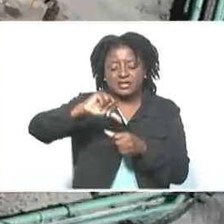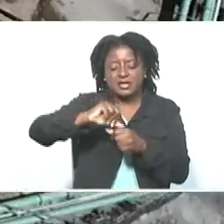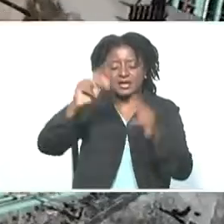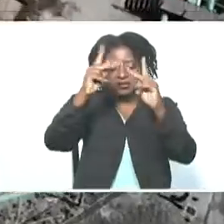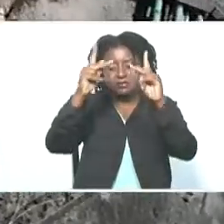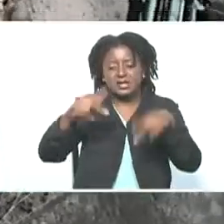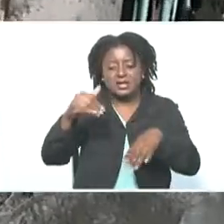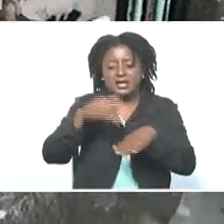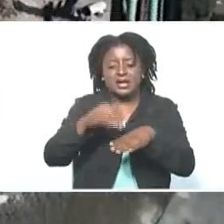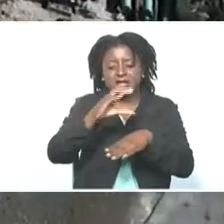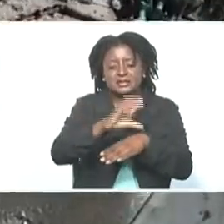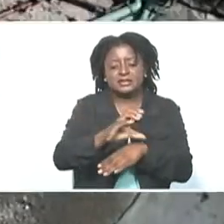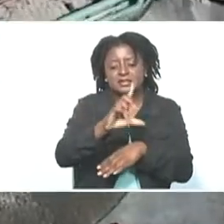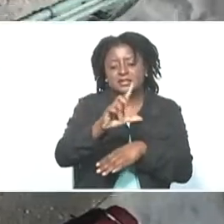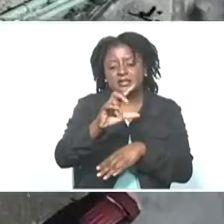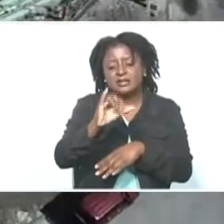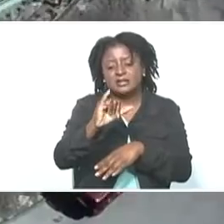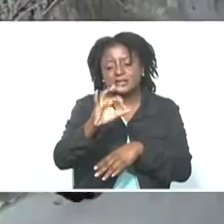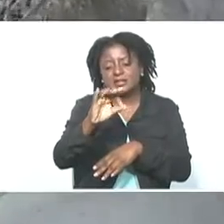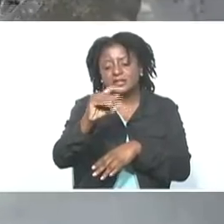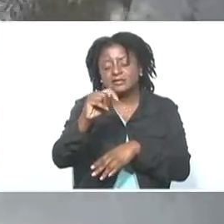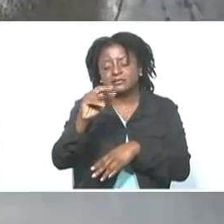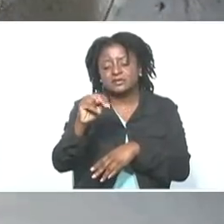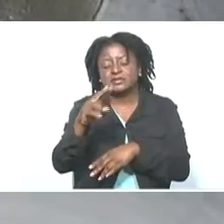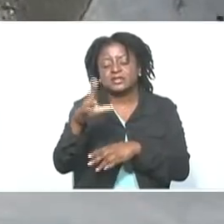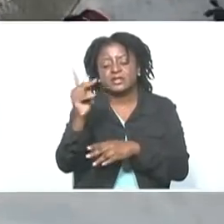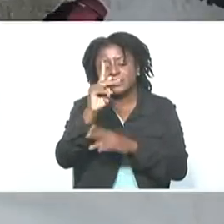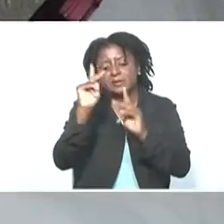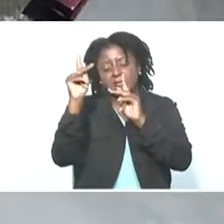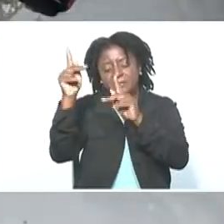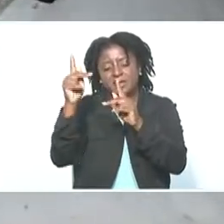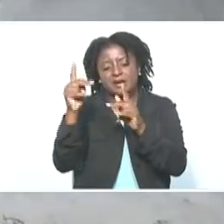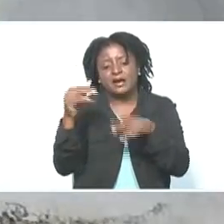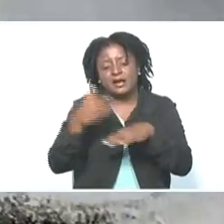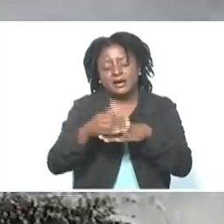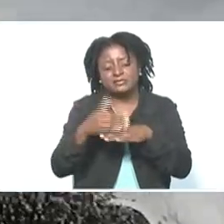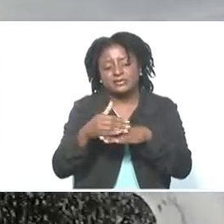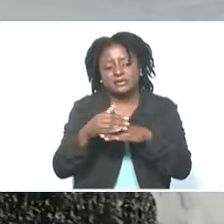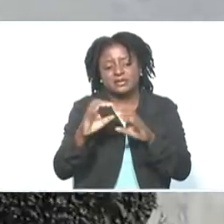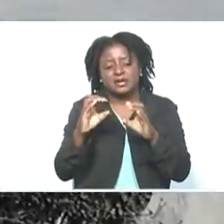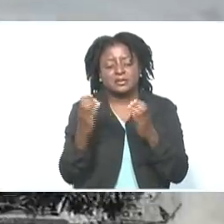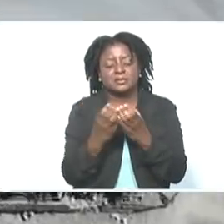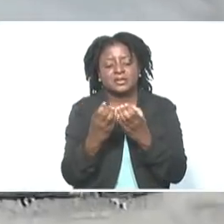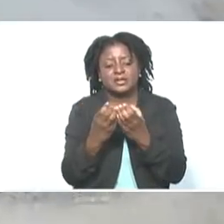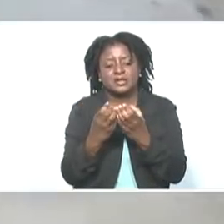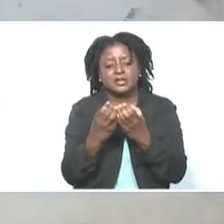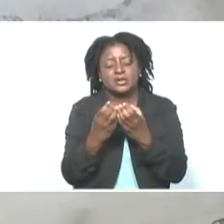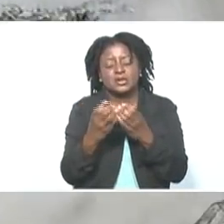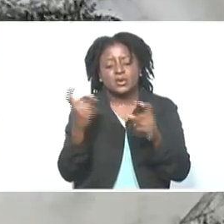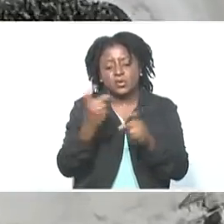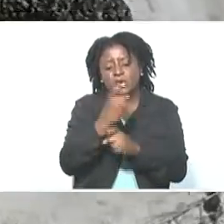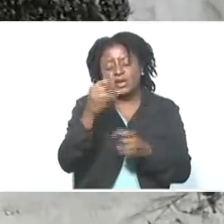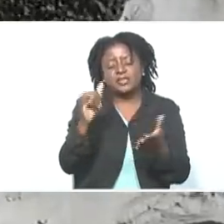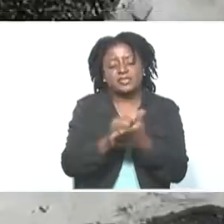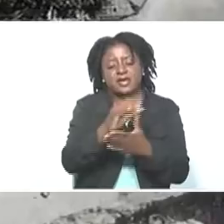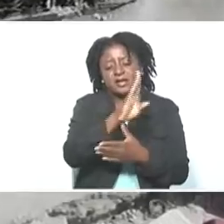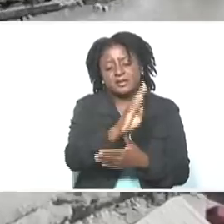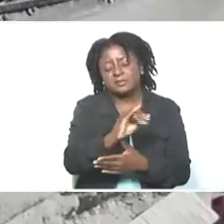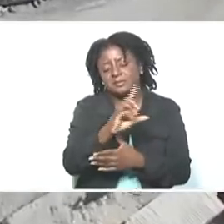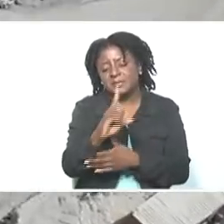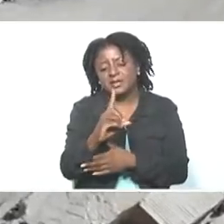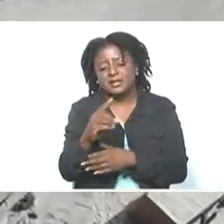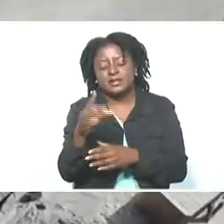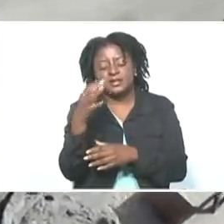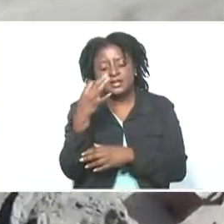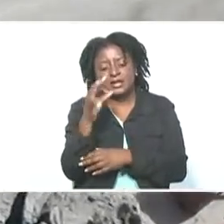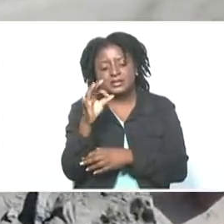announced today from officials at Bahamas Power and Light. This after the company won that bid. 19 companies submitted bids